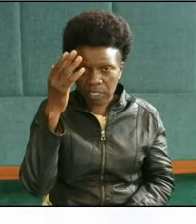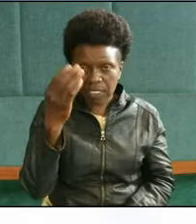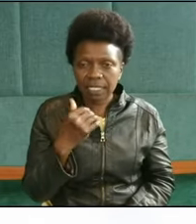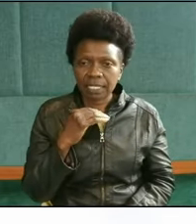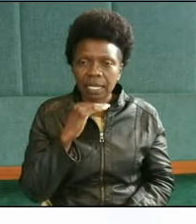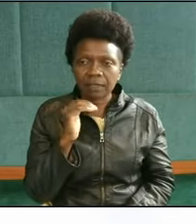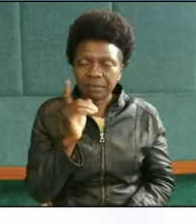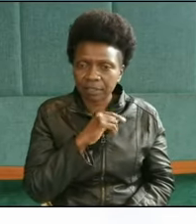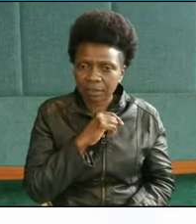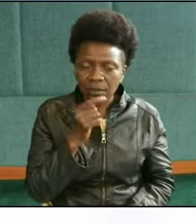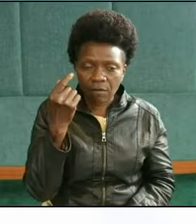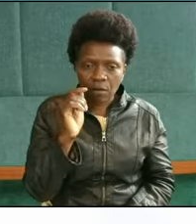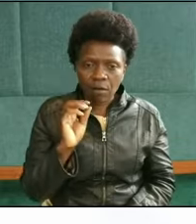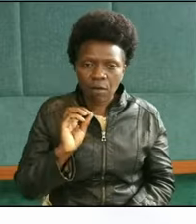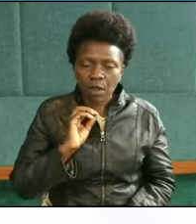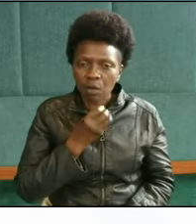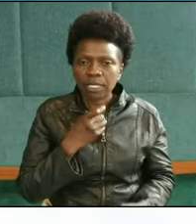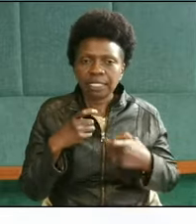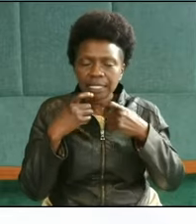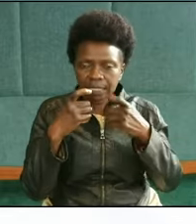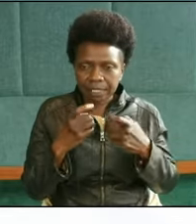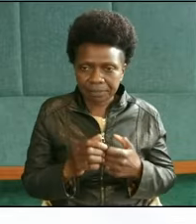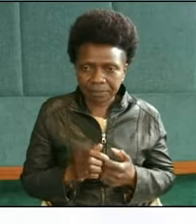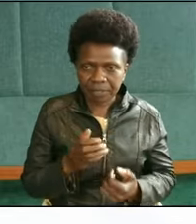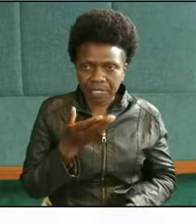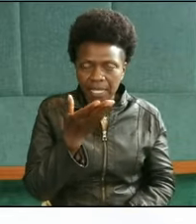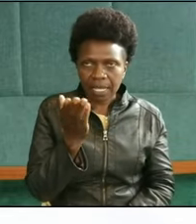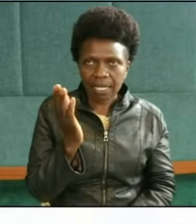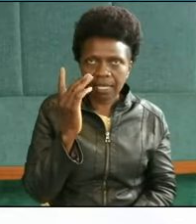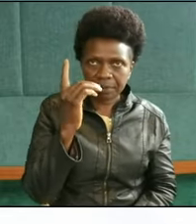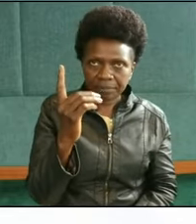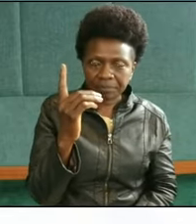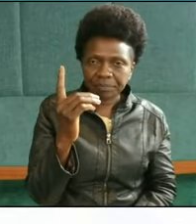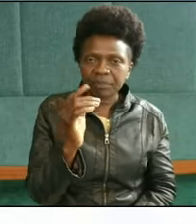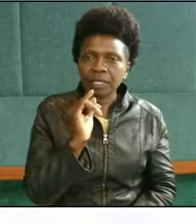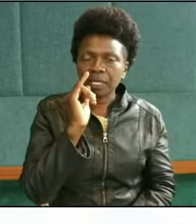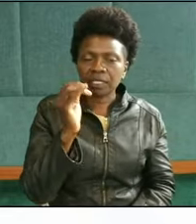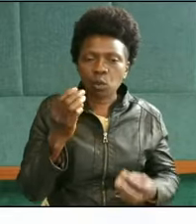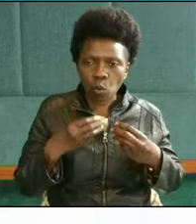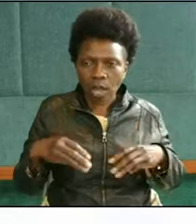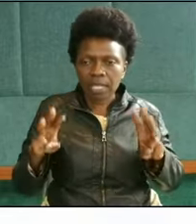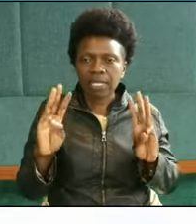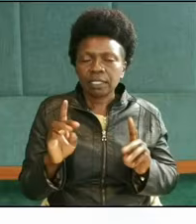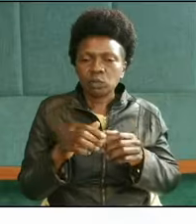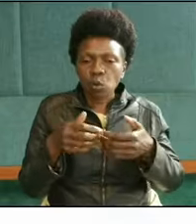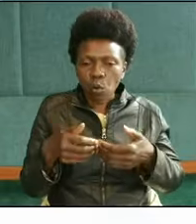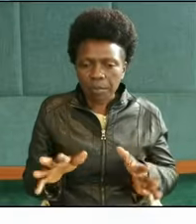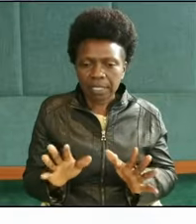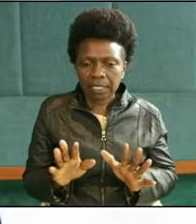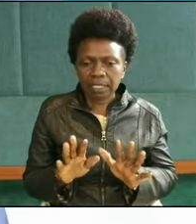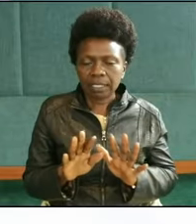died for my sake, he is worthy to